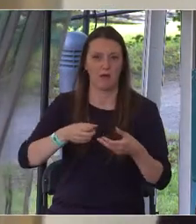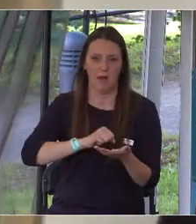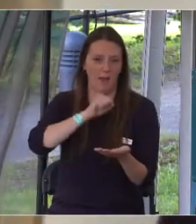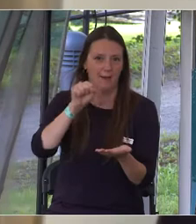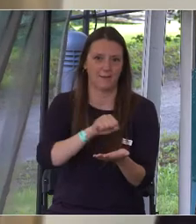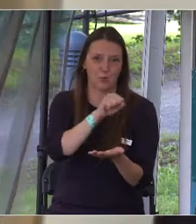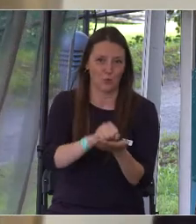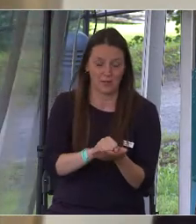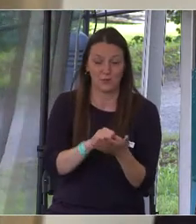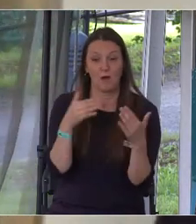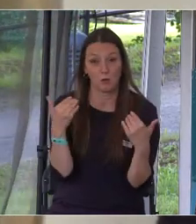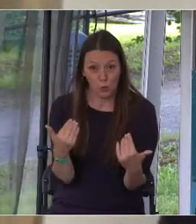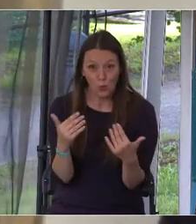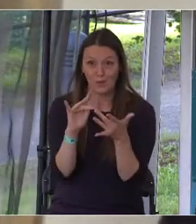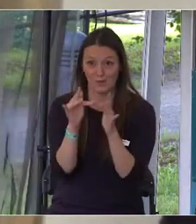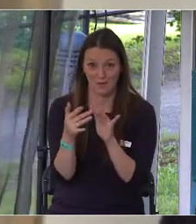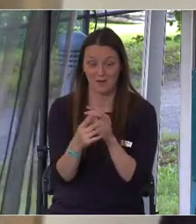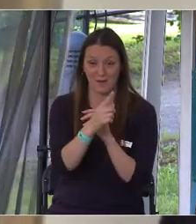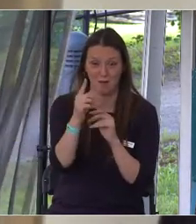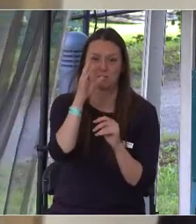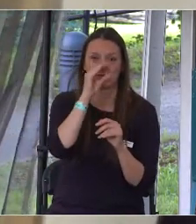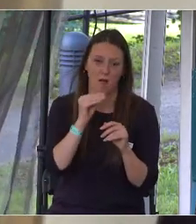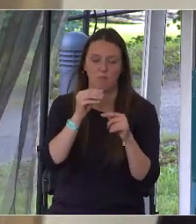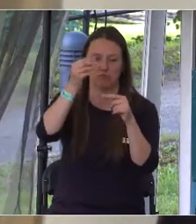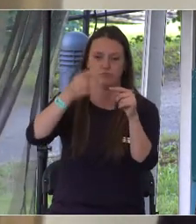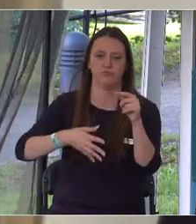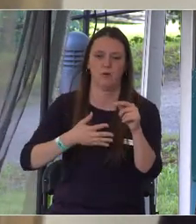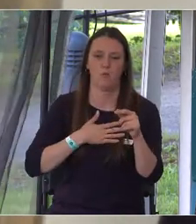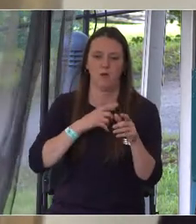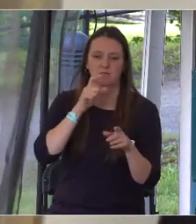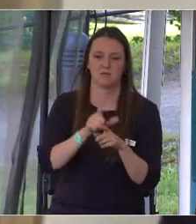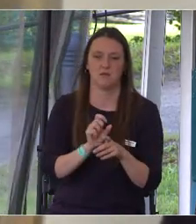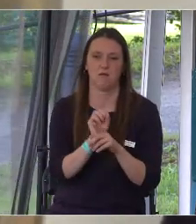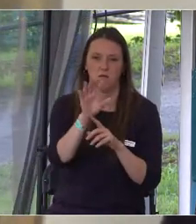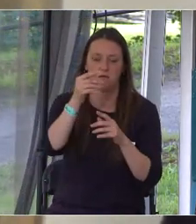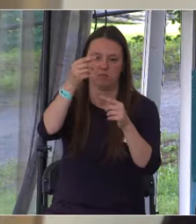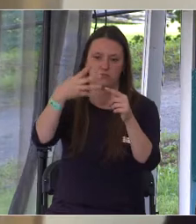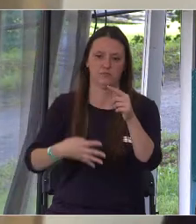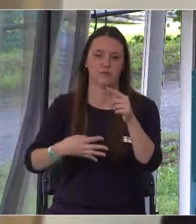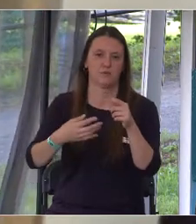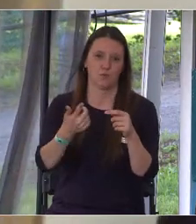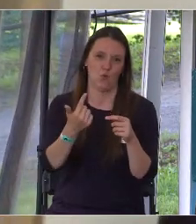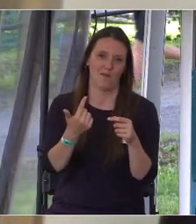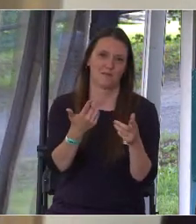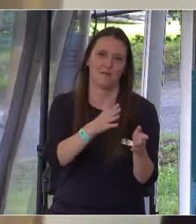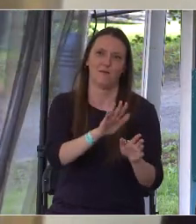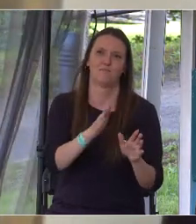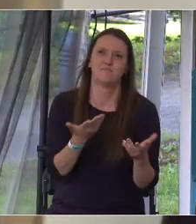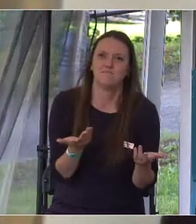ones. Anyway, I think that is important to note as well that I believe